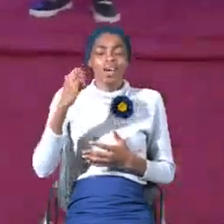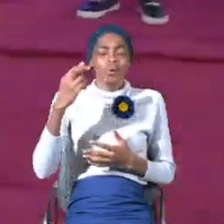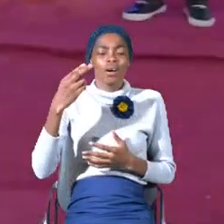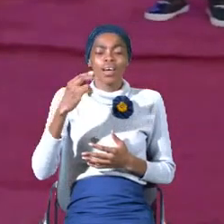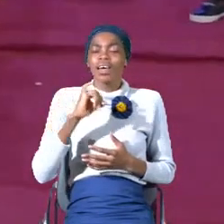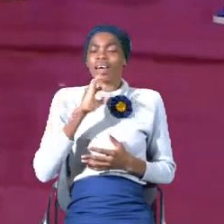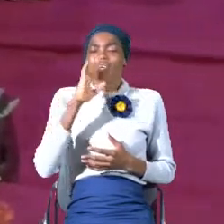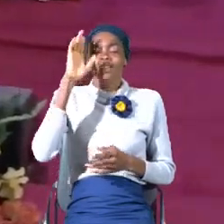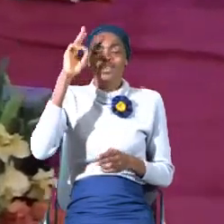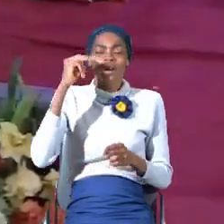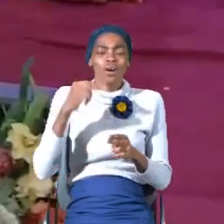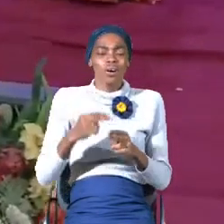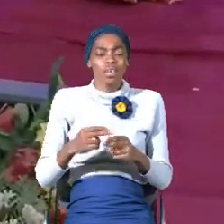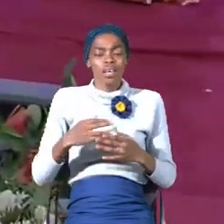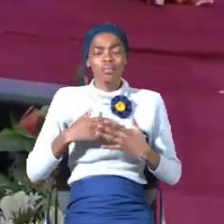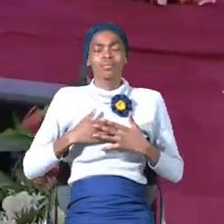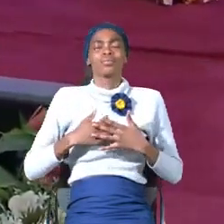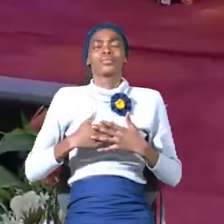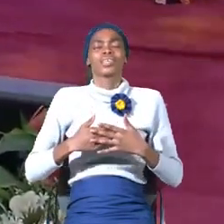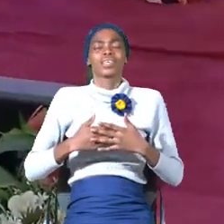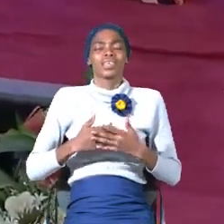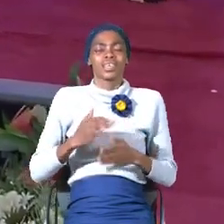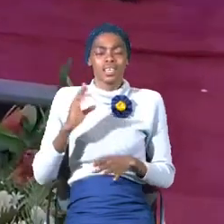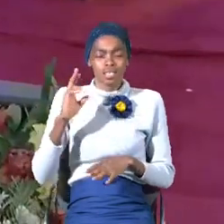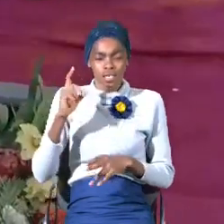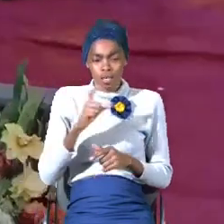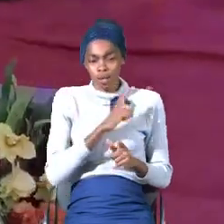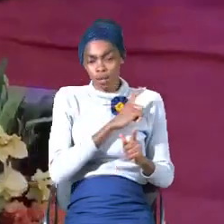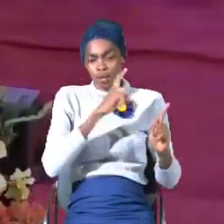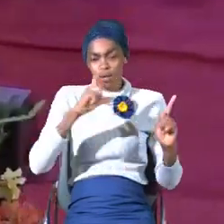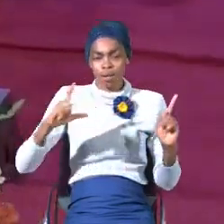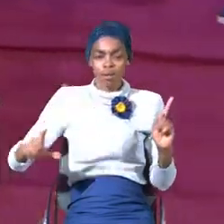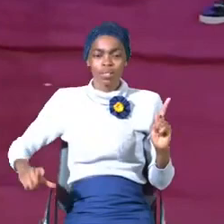Yadeh is your name.